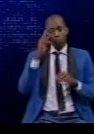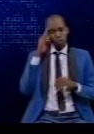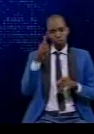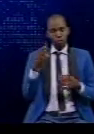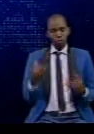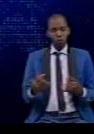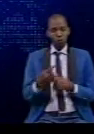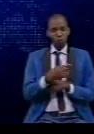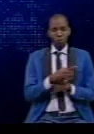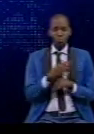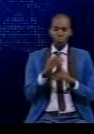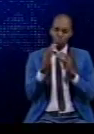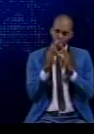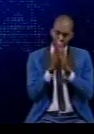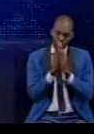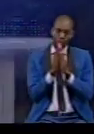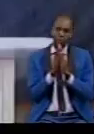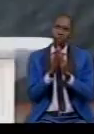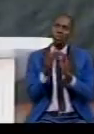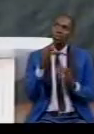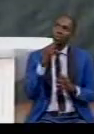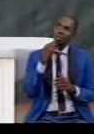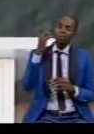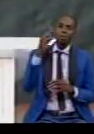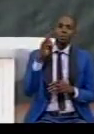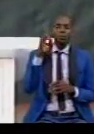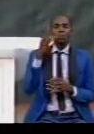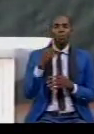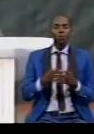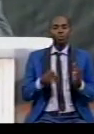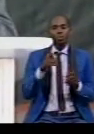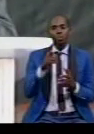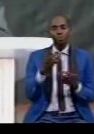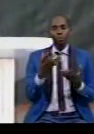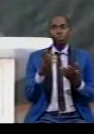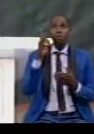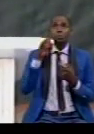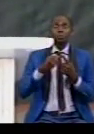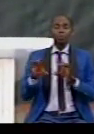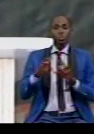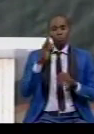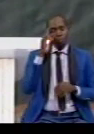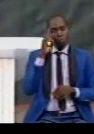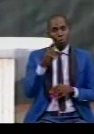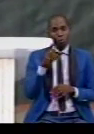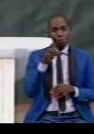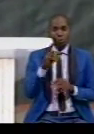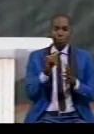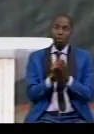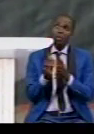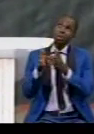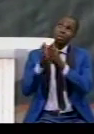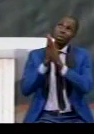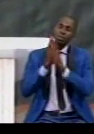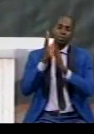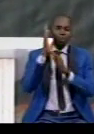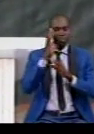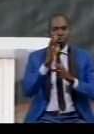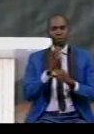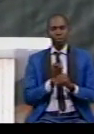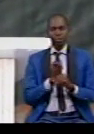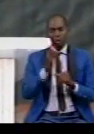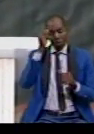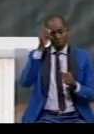going, doing whatever you are doing. Receive it. Remember, feel